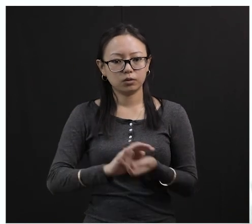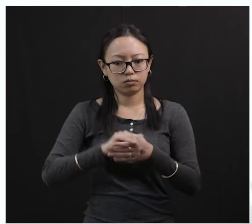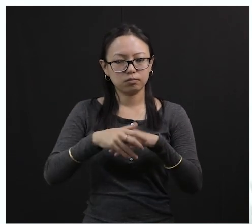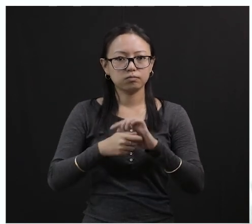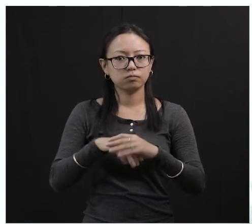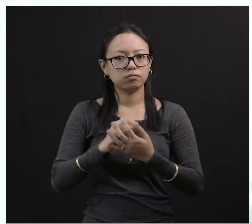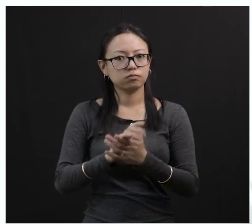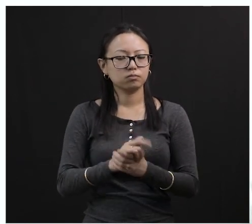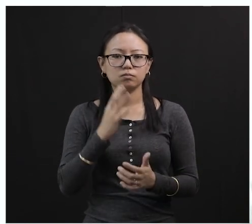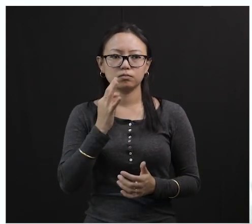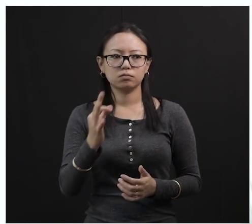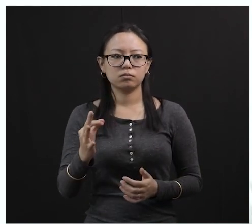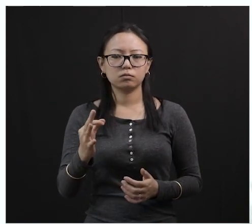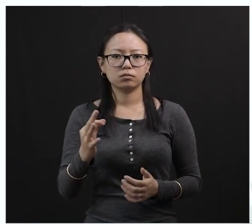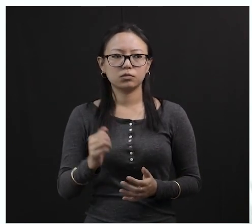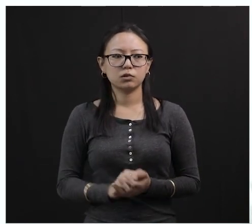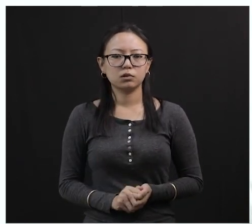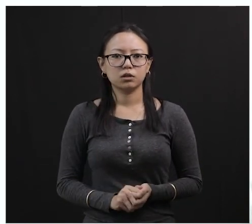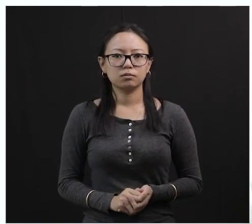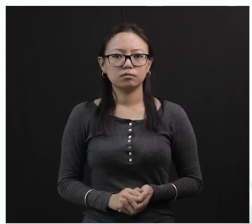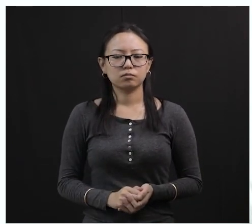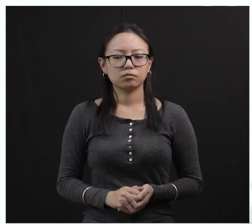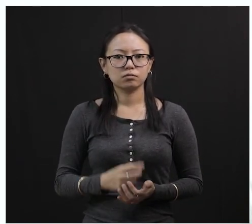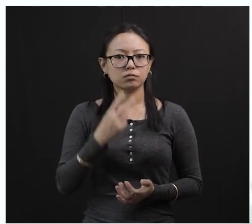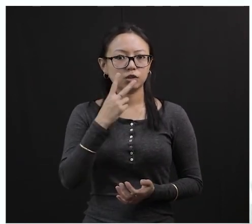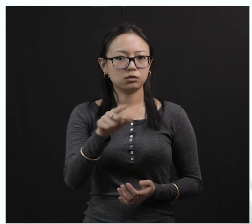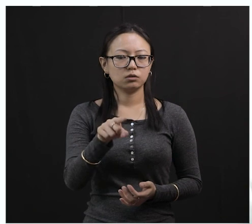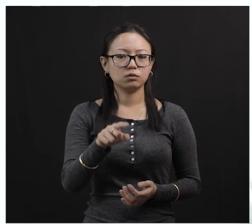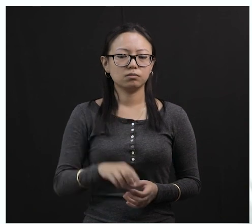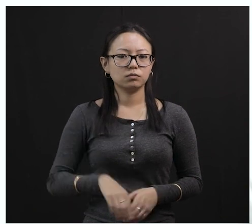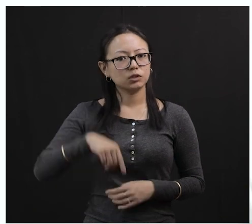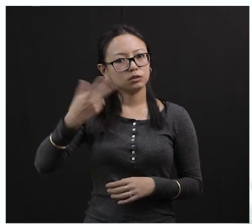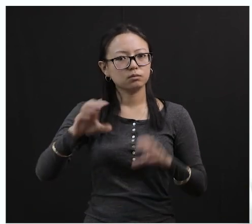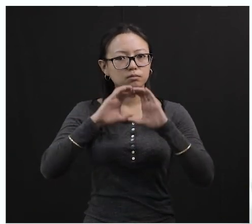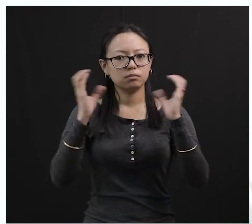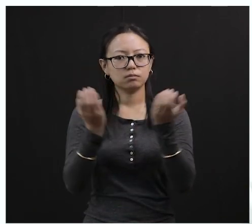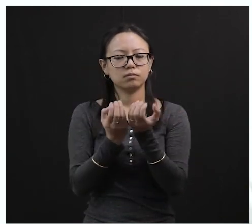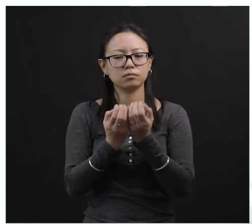hand wash. Keep washing your hands, and I will see you in the next class. Bye bye.